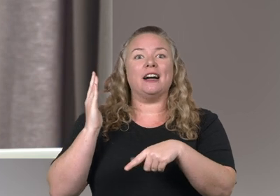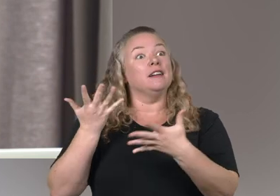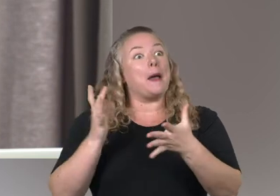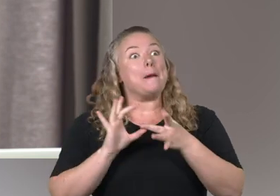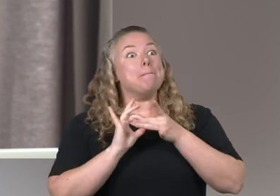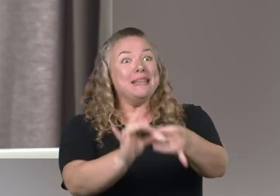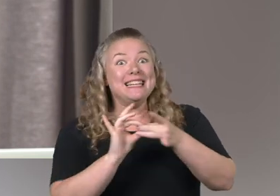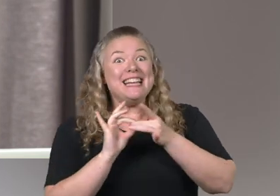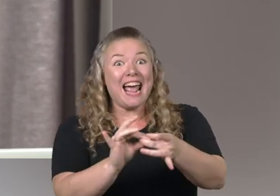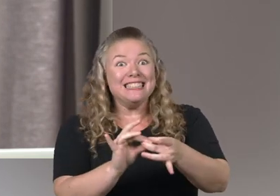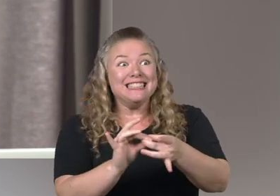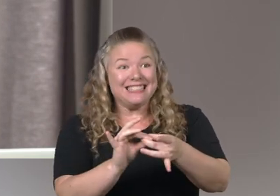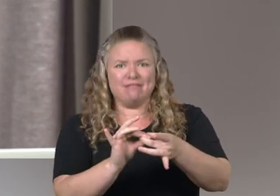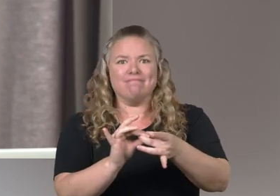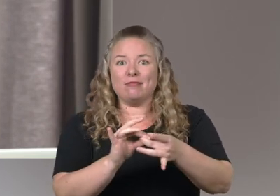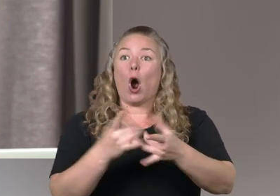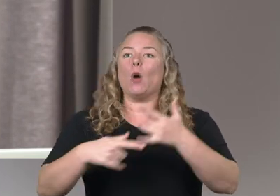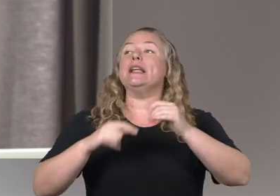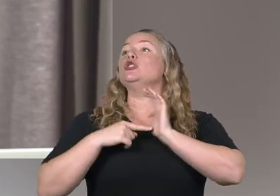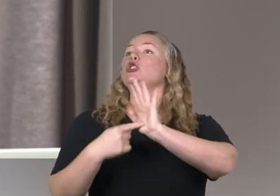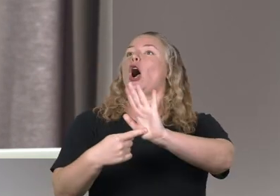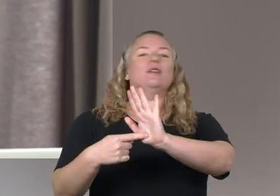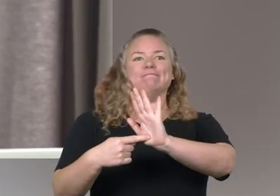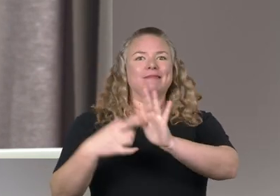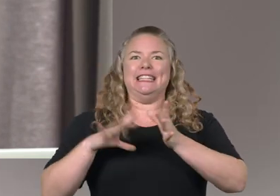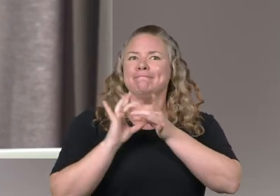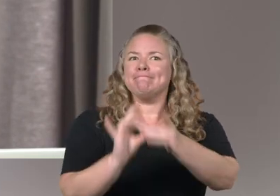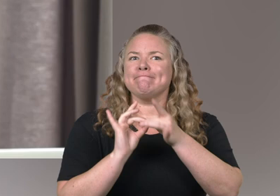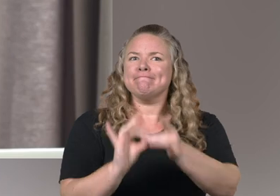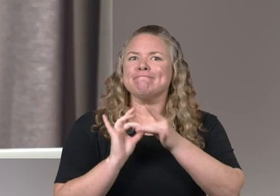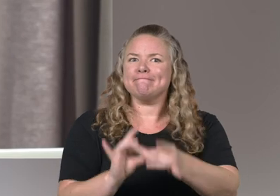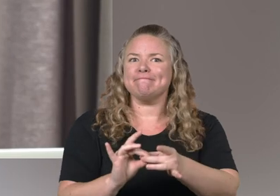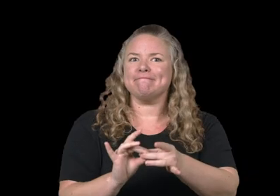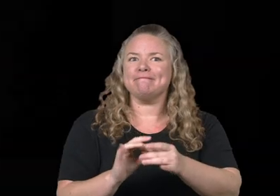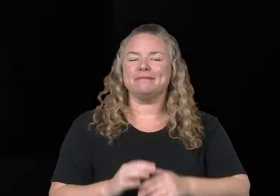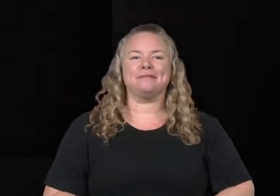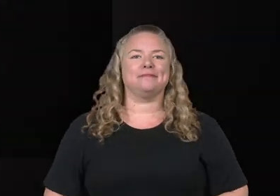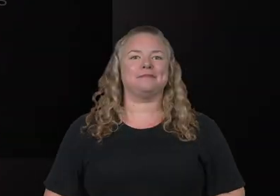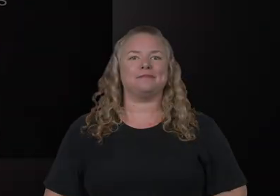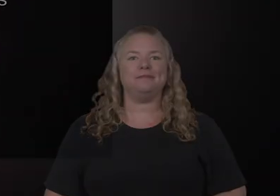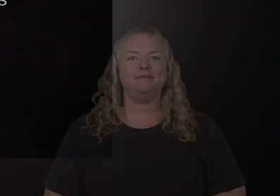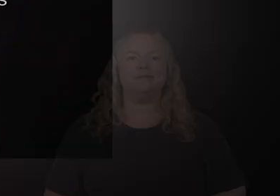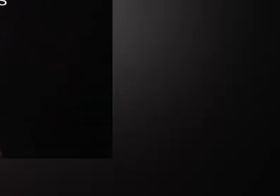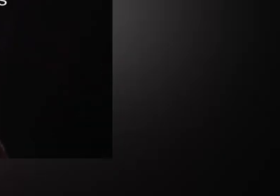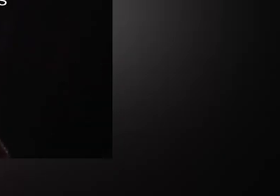its function as one of just mediating rather than broadcasting.